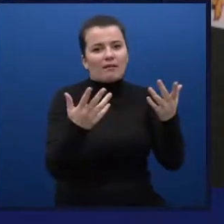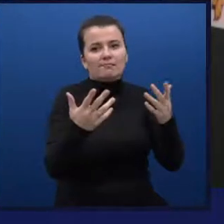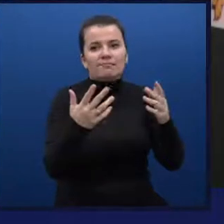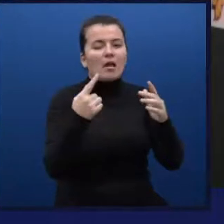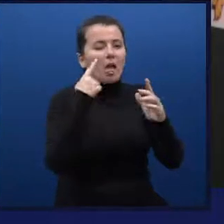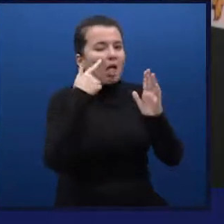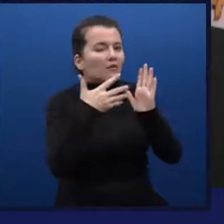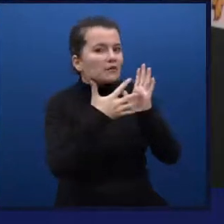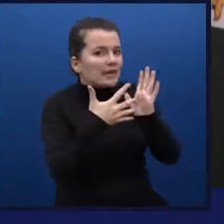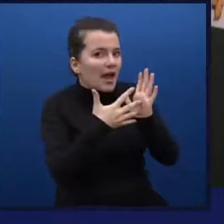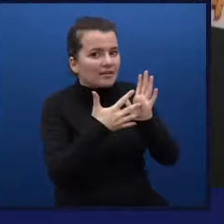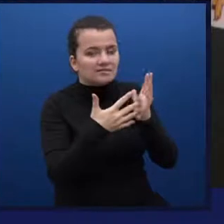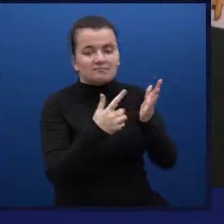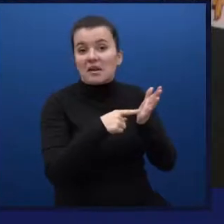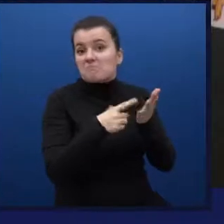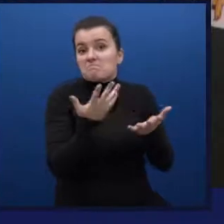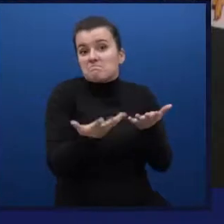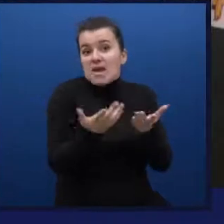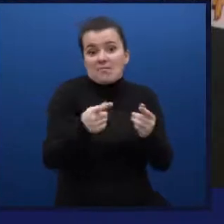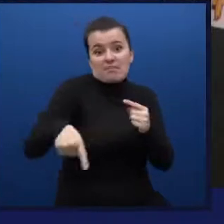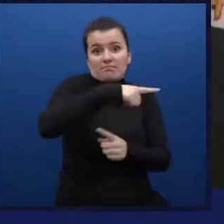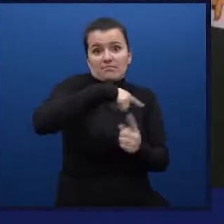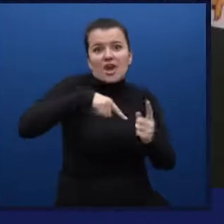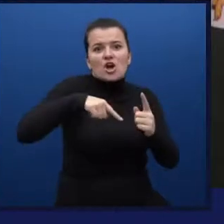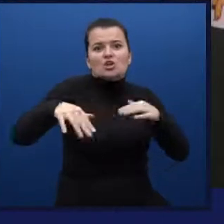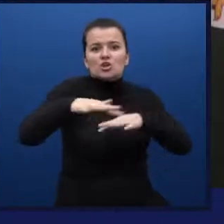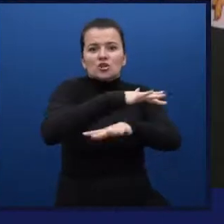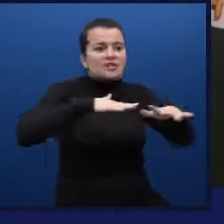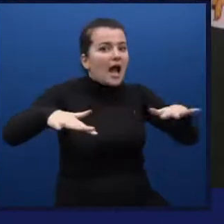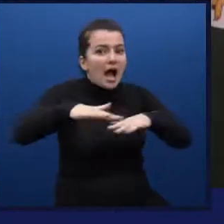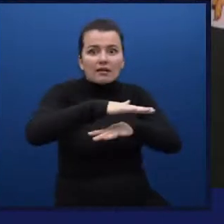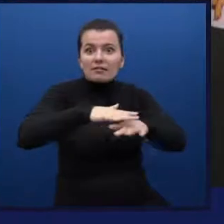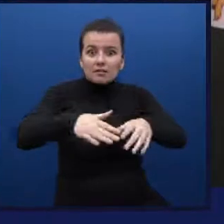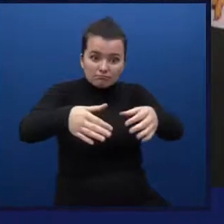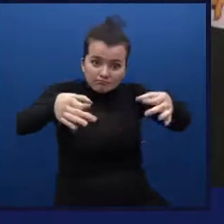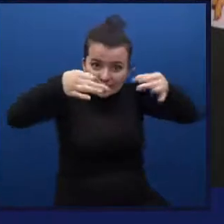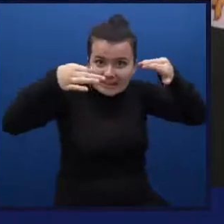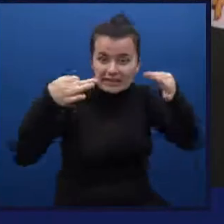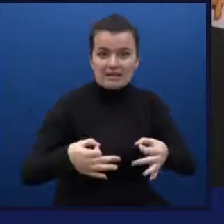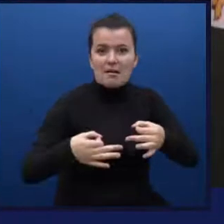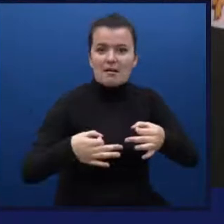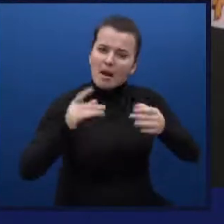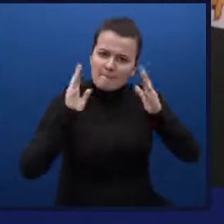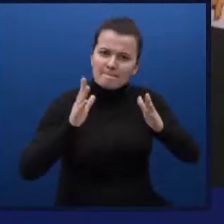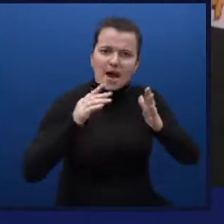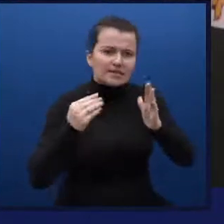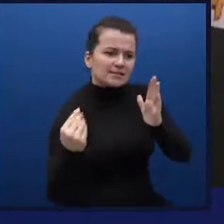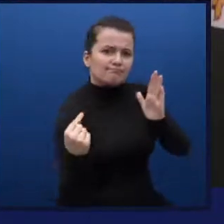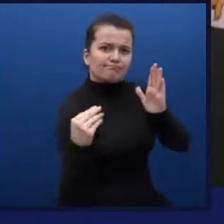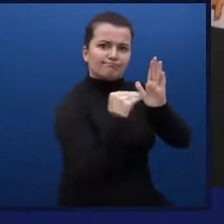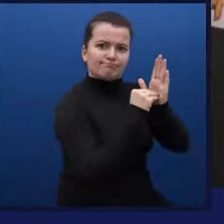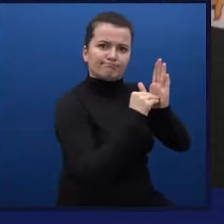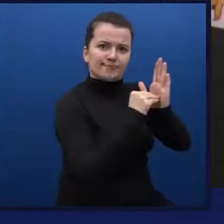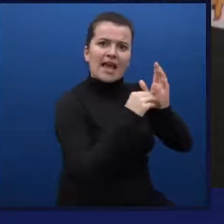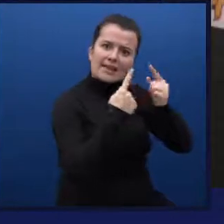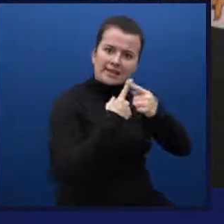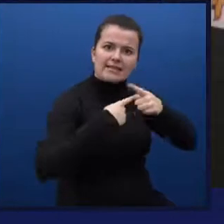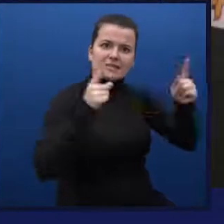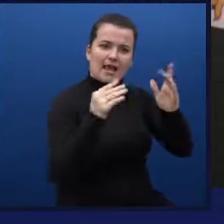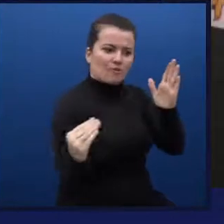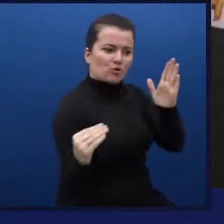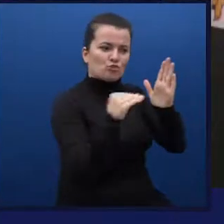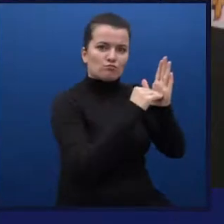we should, as a society, decide that we need to add a disclaimer and say, this decision has been aided